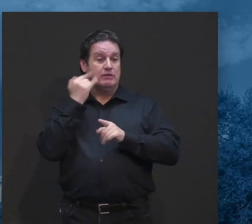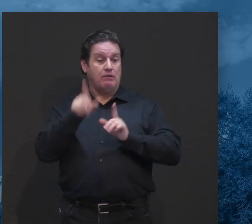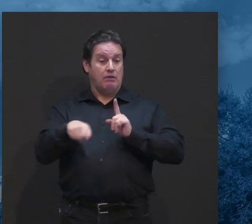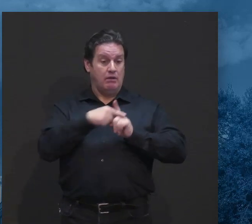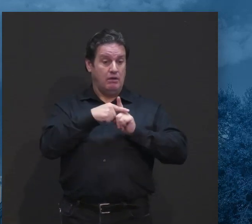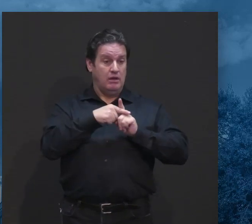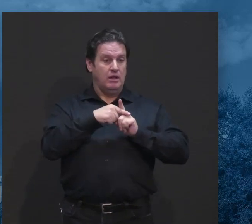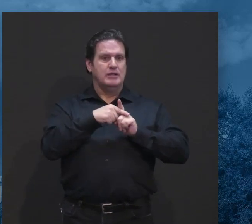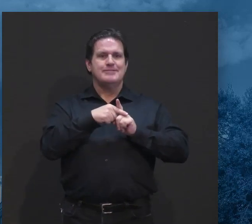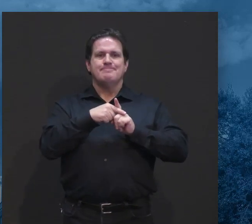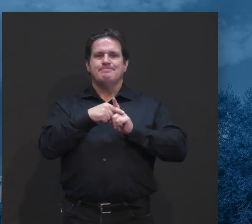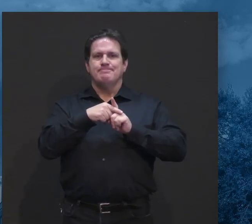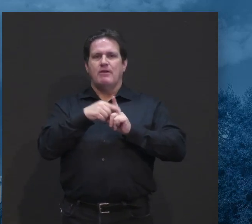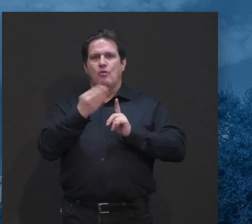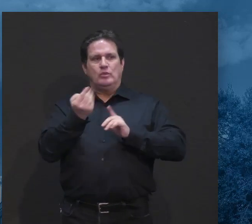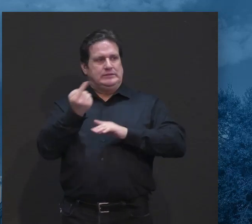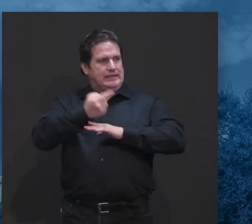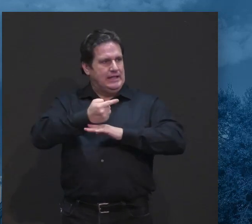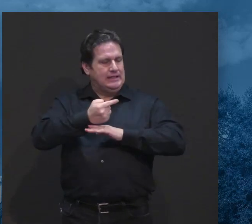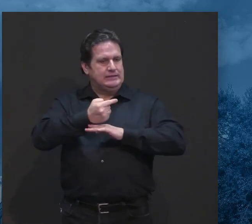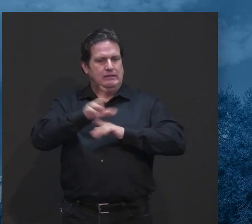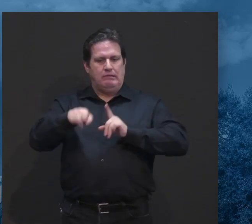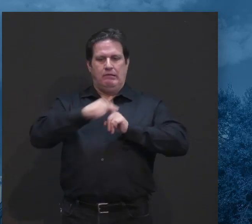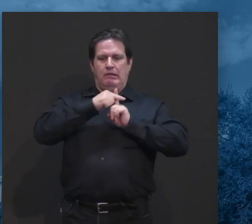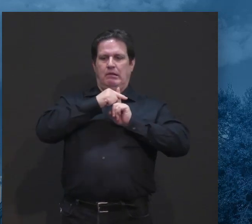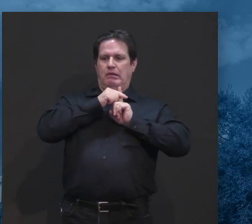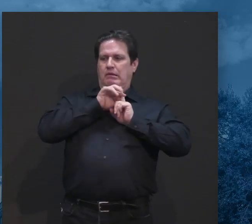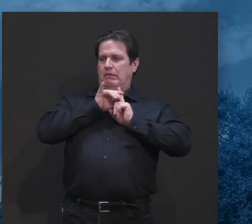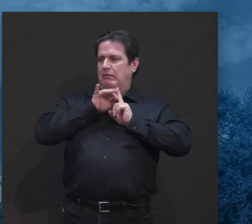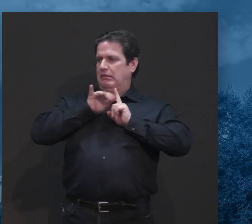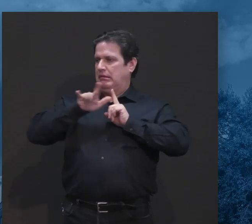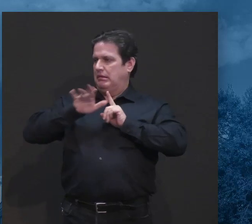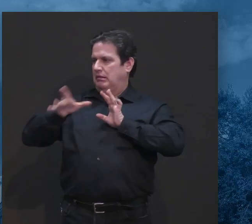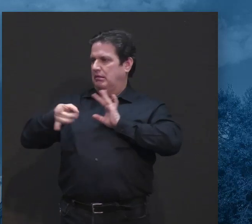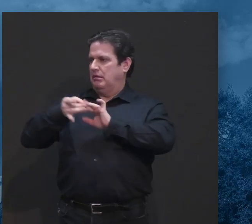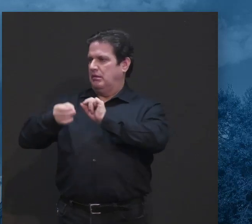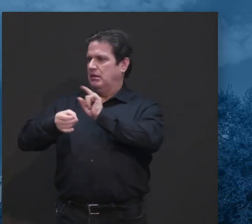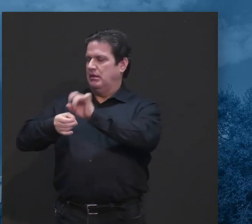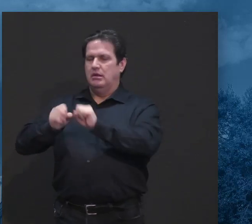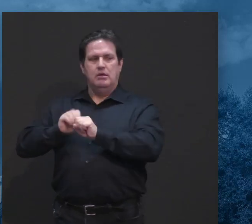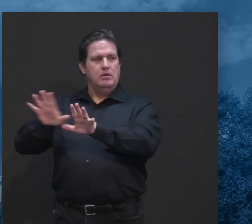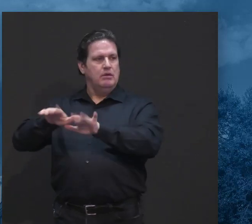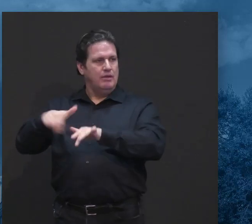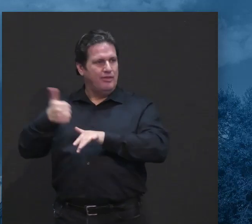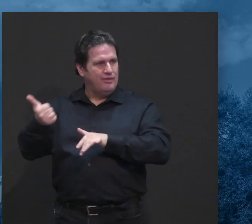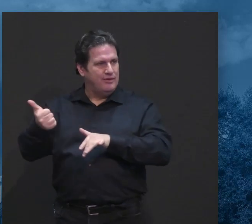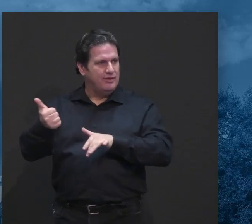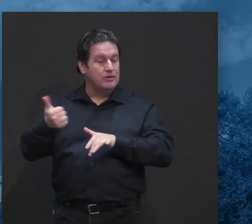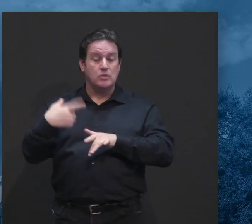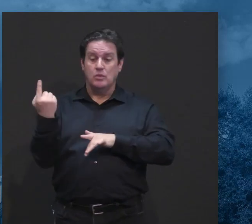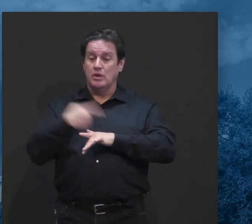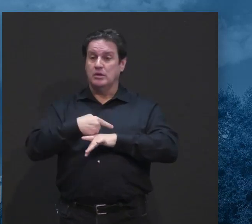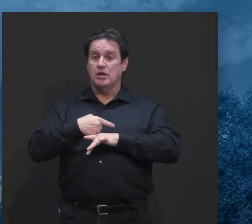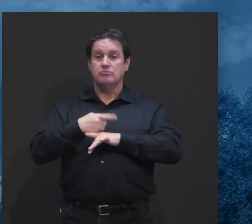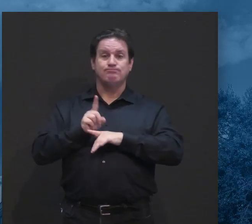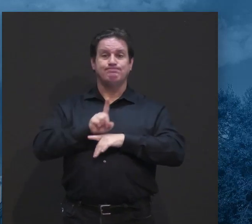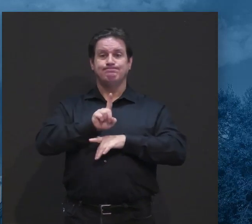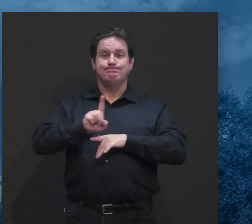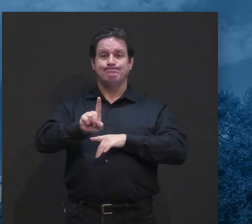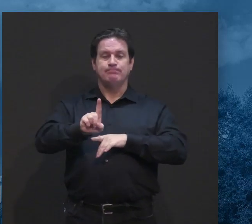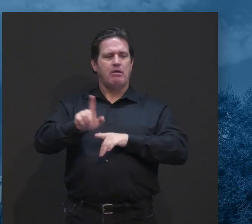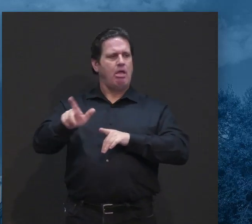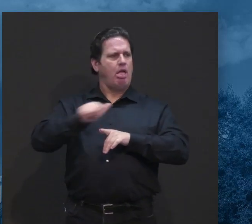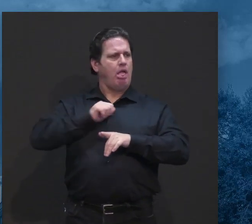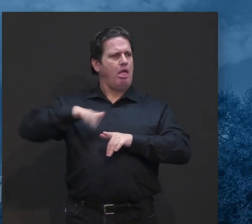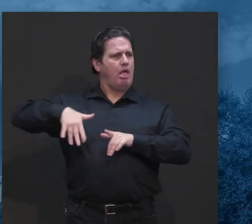the incubation period is 14 days. So if somebody's been exposed on, one day and they haven't been